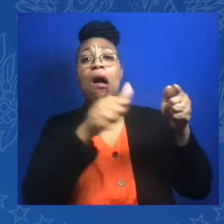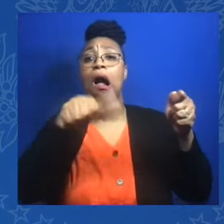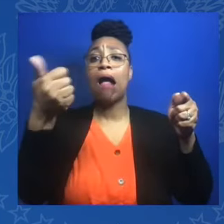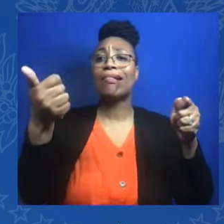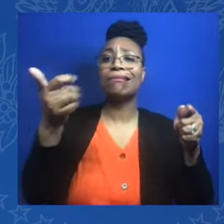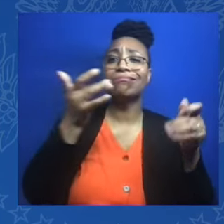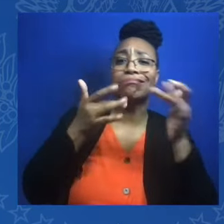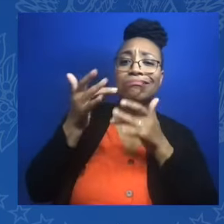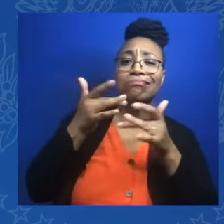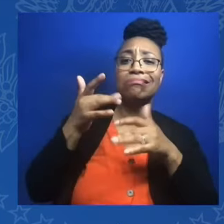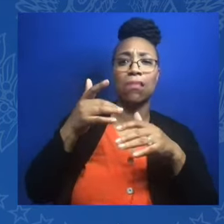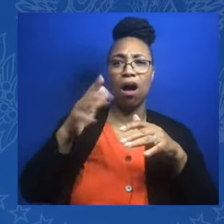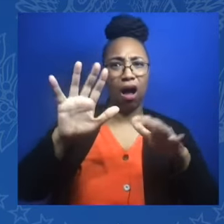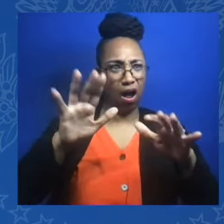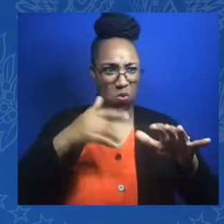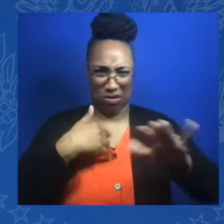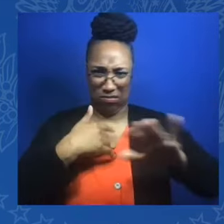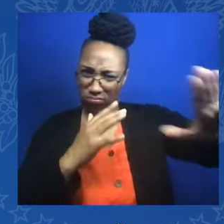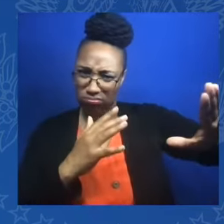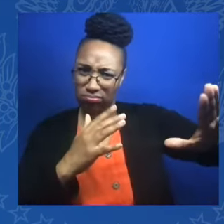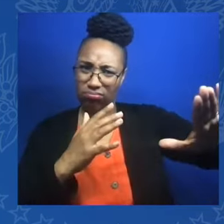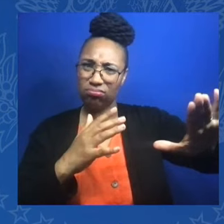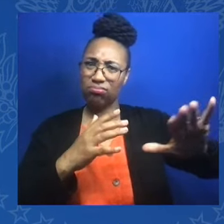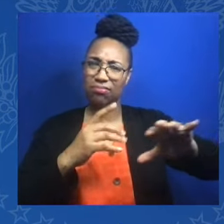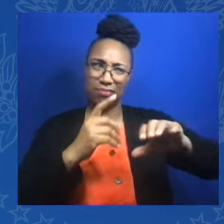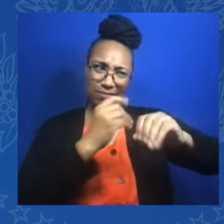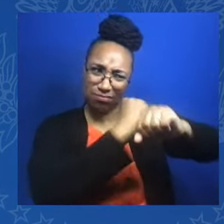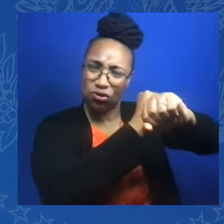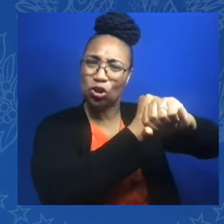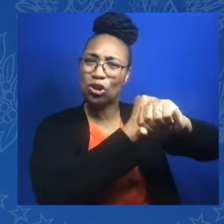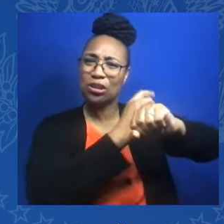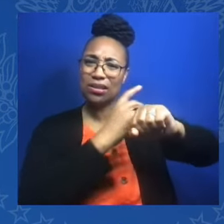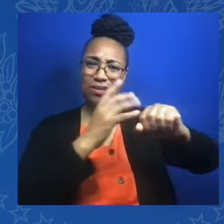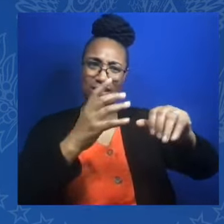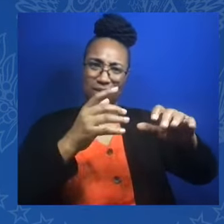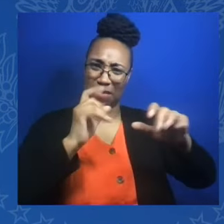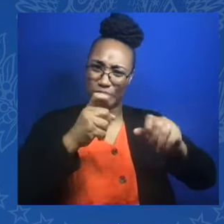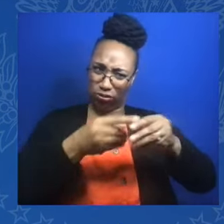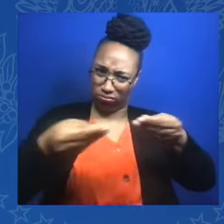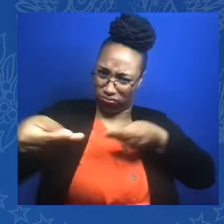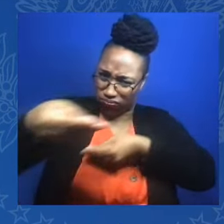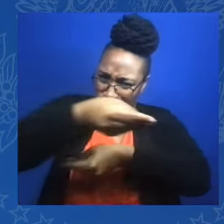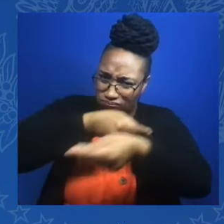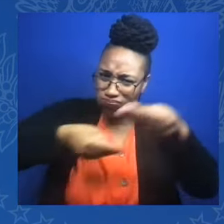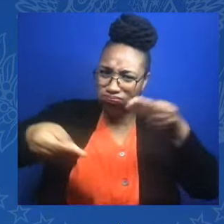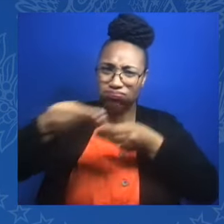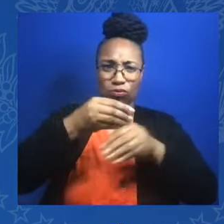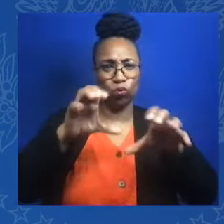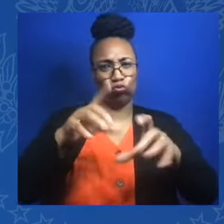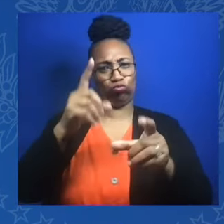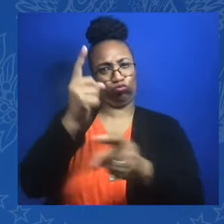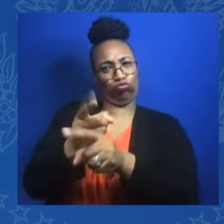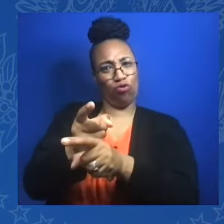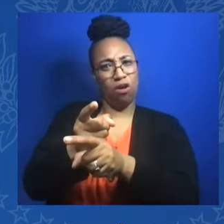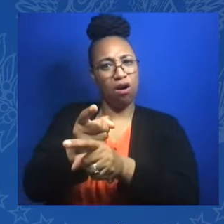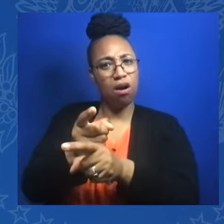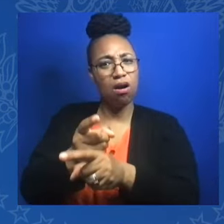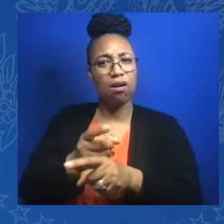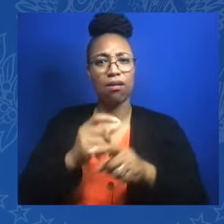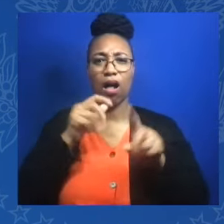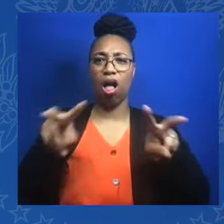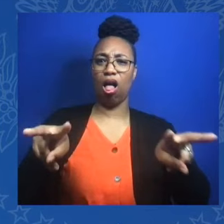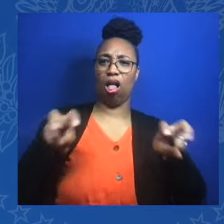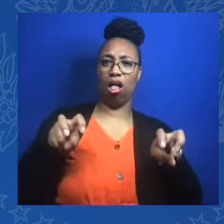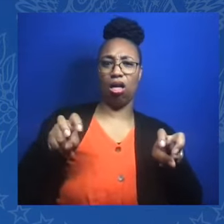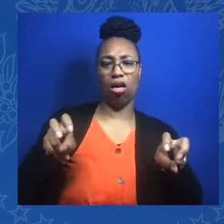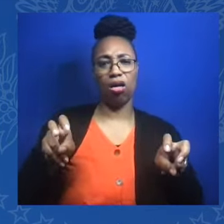de faire des compromis sur nos valeurs. Ce n'est pas un moment de compromis sur